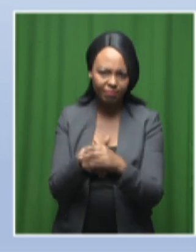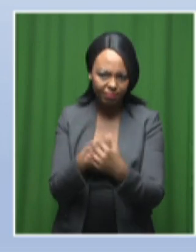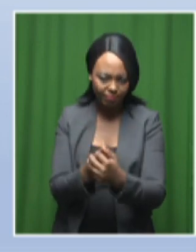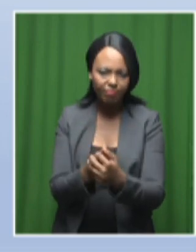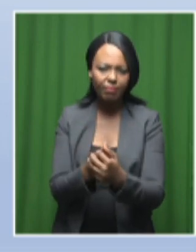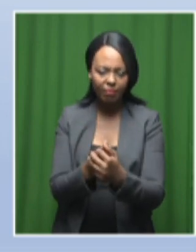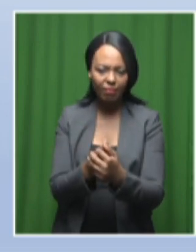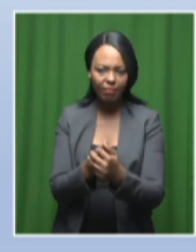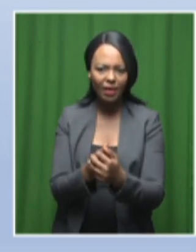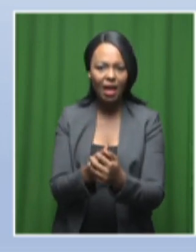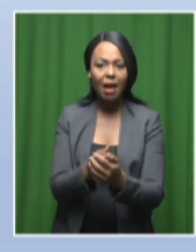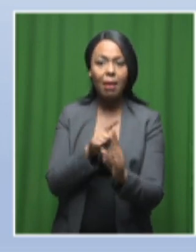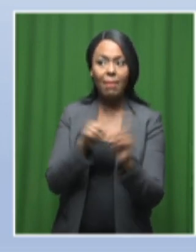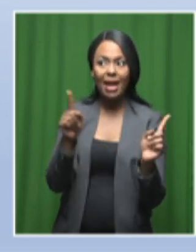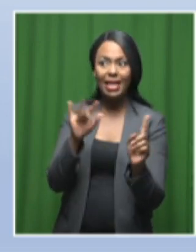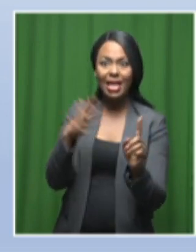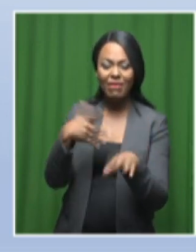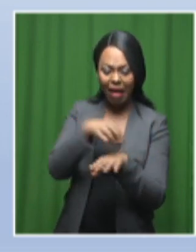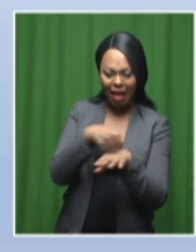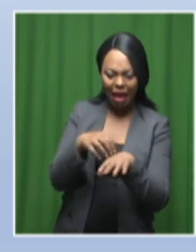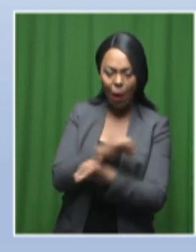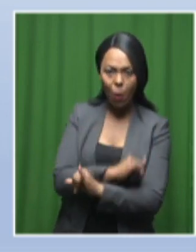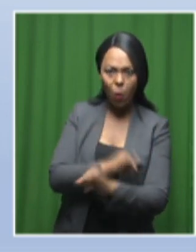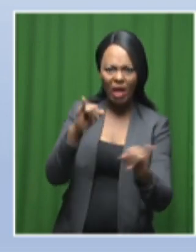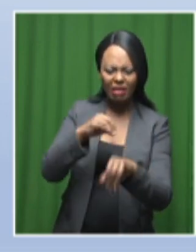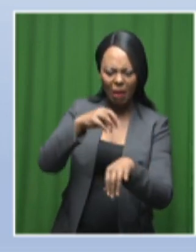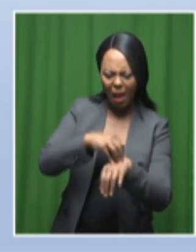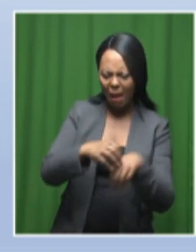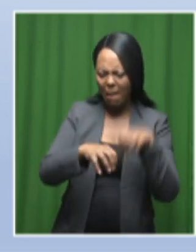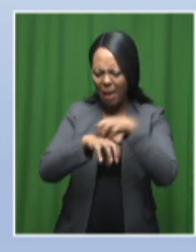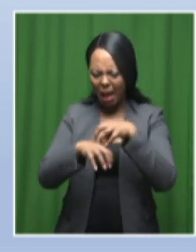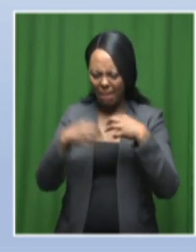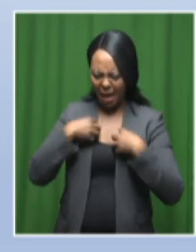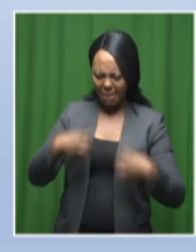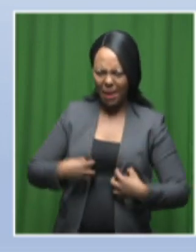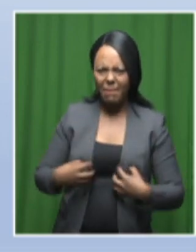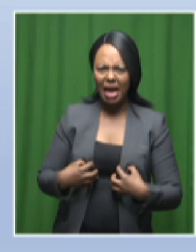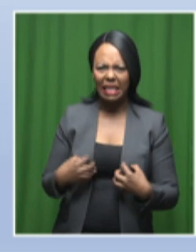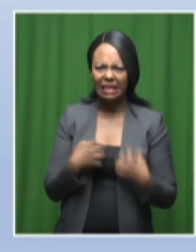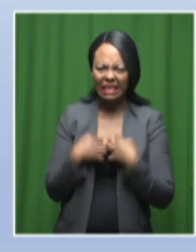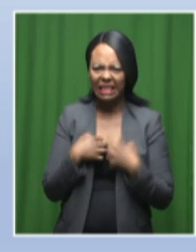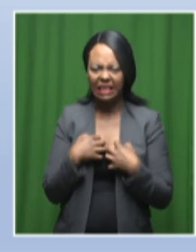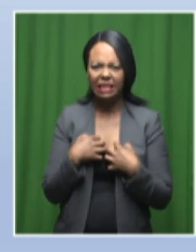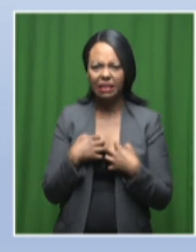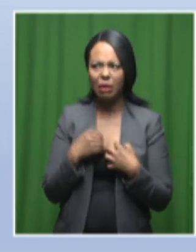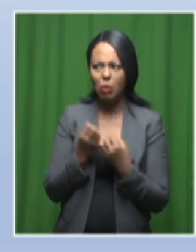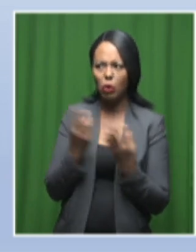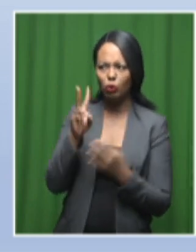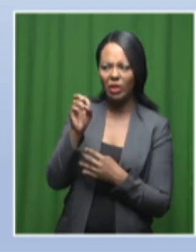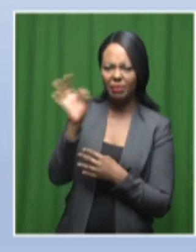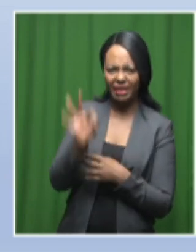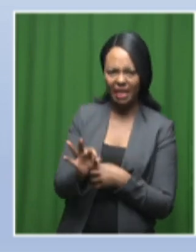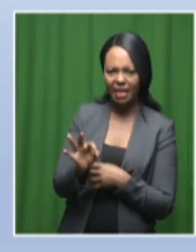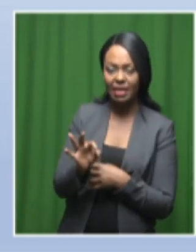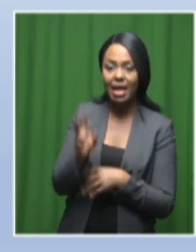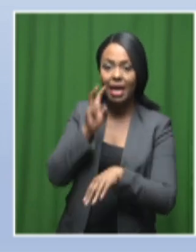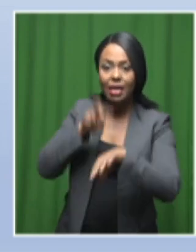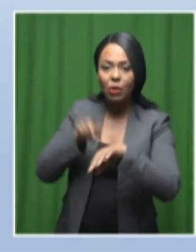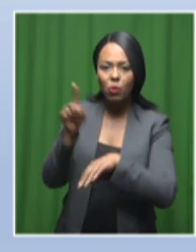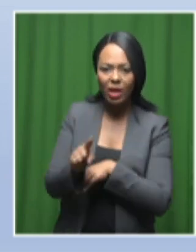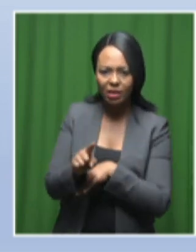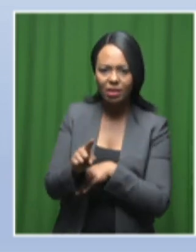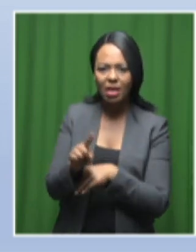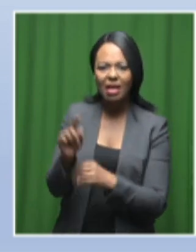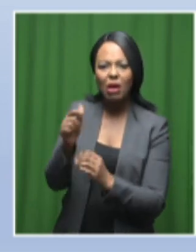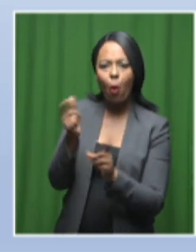more moderate to severe disease, which could be about 20% of the population, then there might be a need for